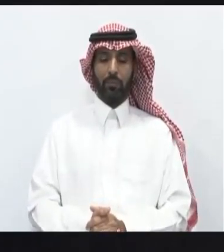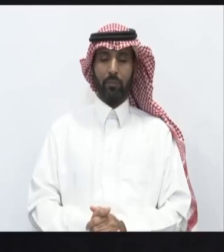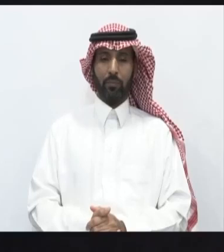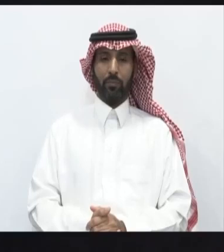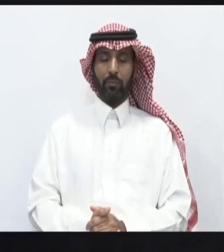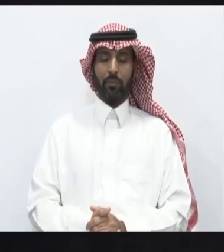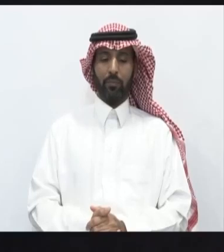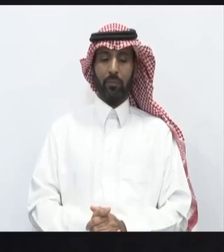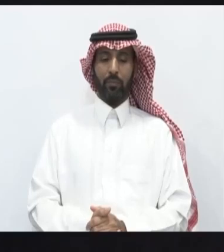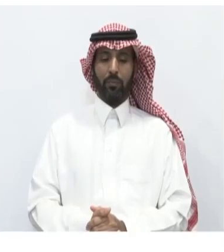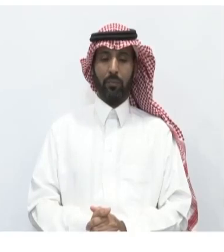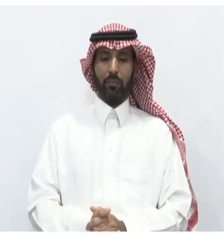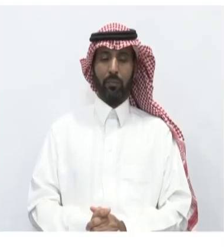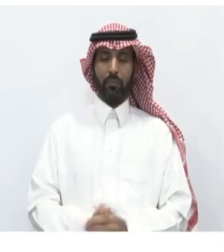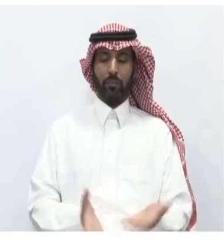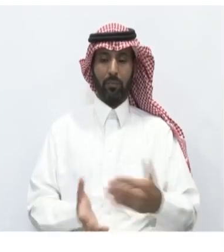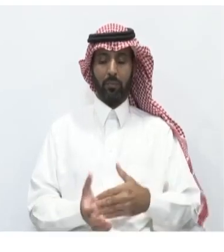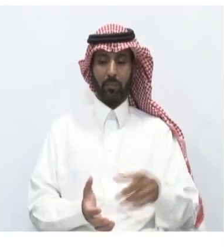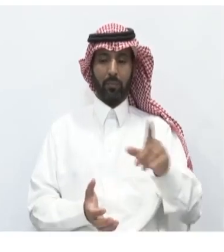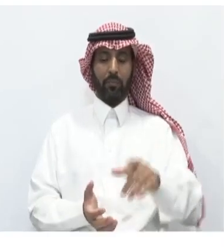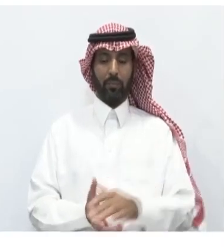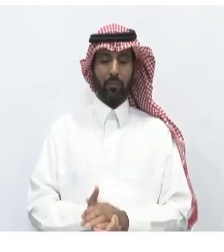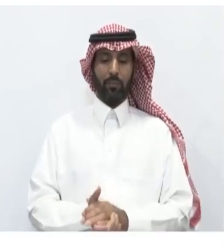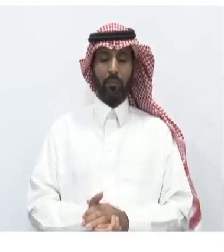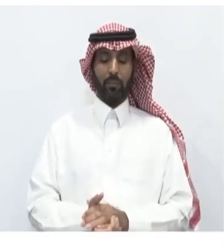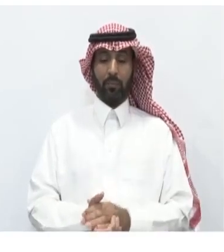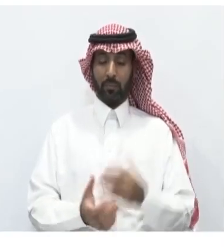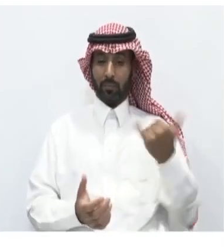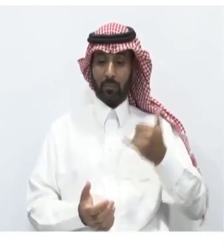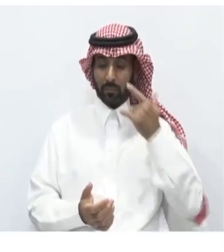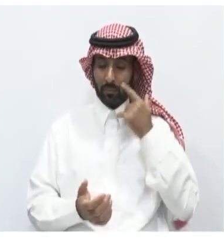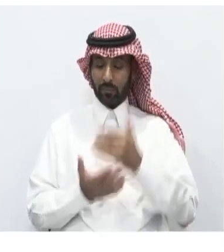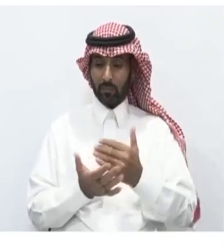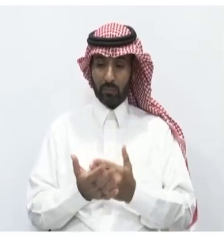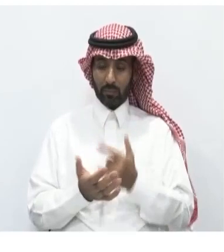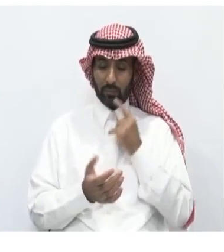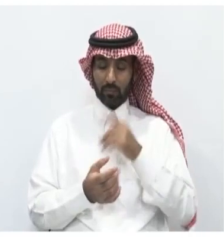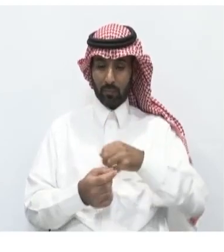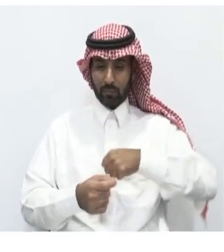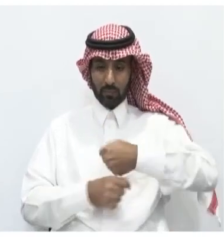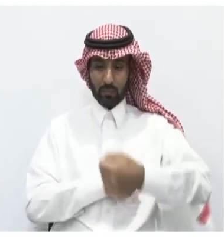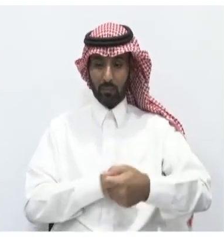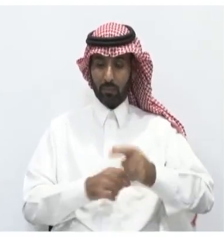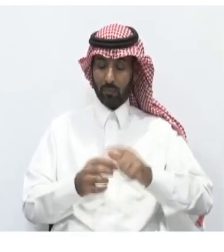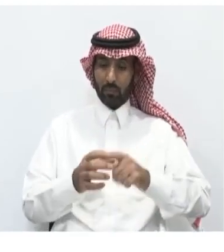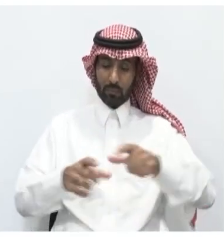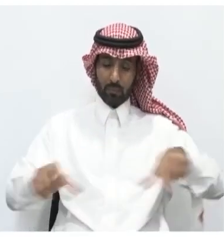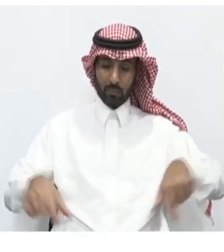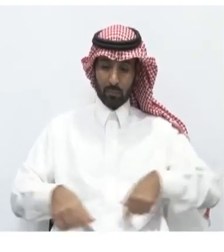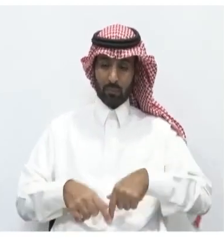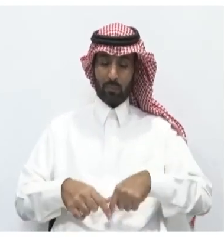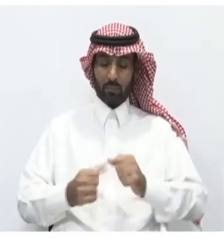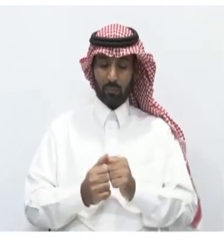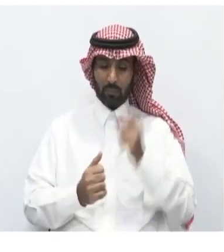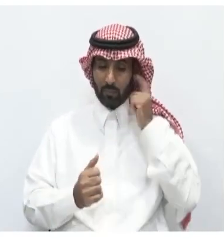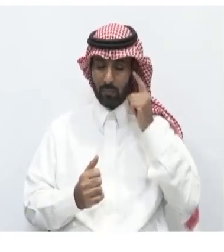you are listening. Let's listen again. The most important rule of thumb when packing a backpack is to pack light. You